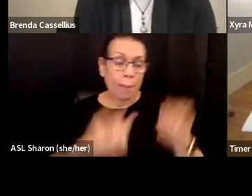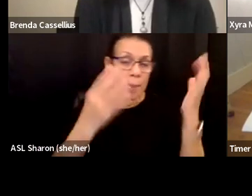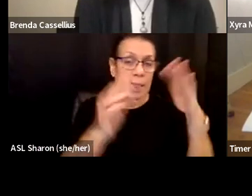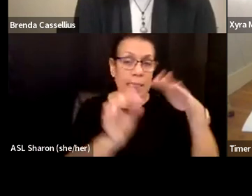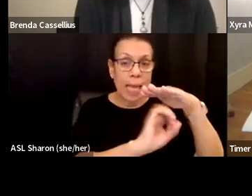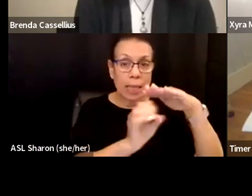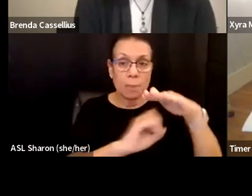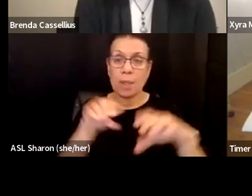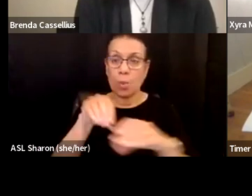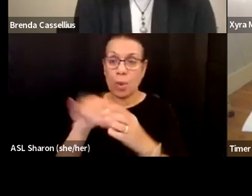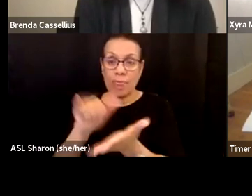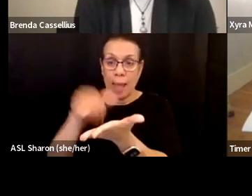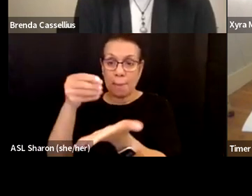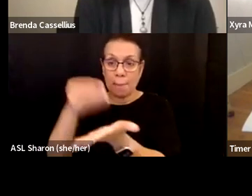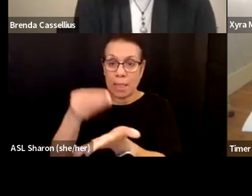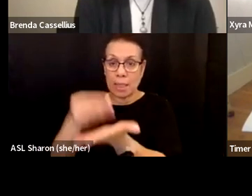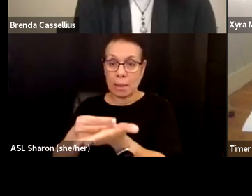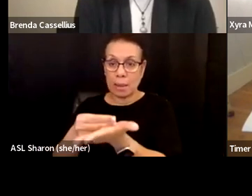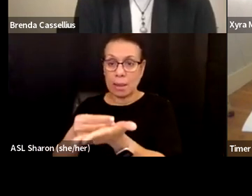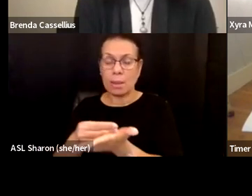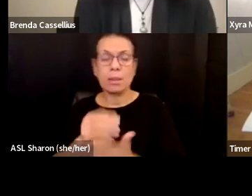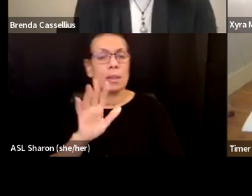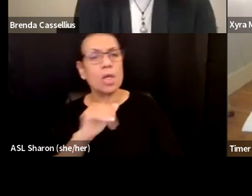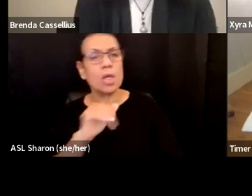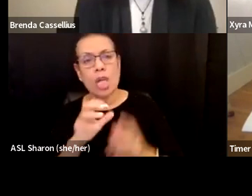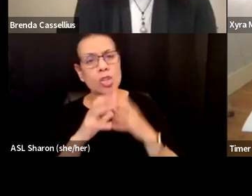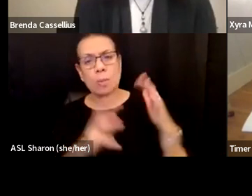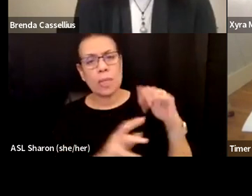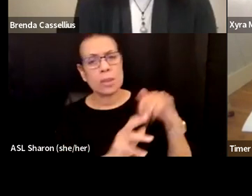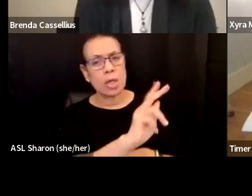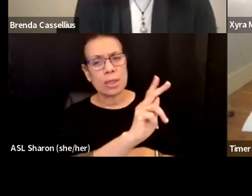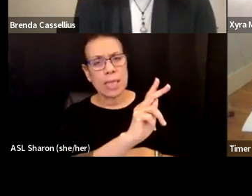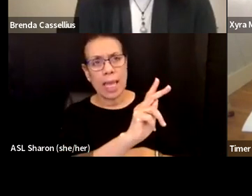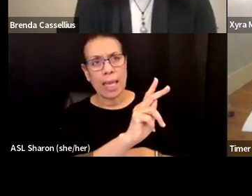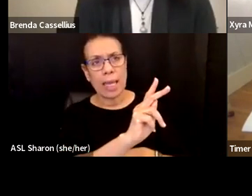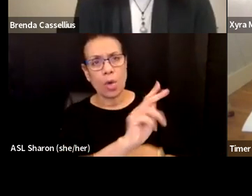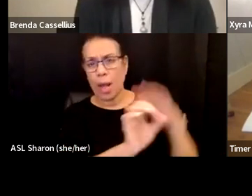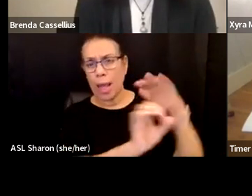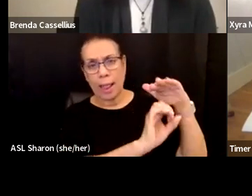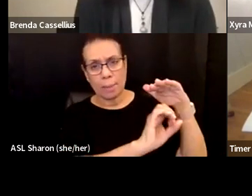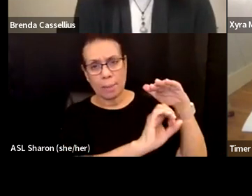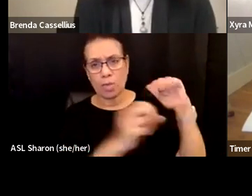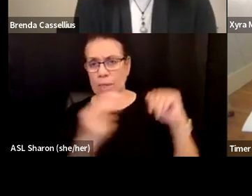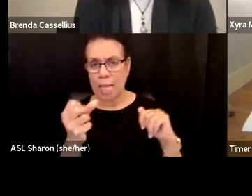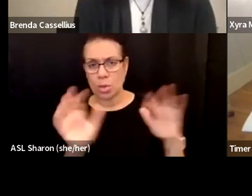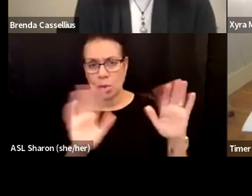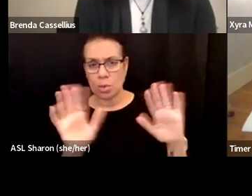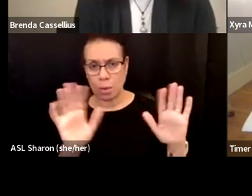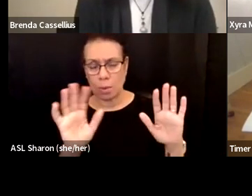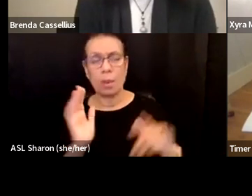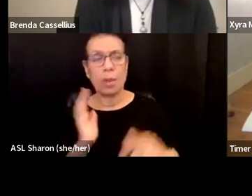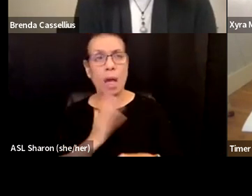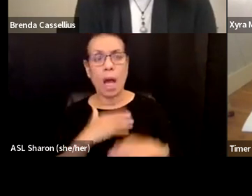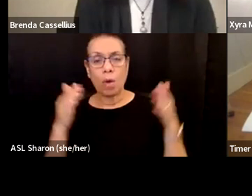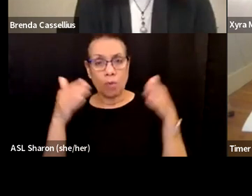within that the focus is not so much on the k-12 and either elementary or high school our interest is